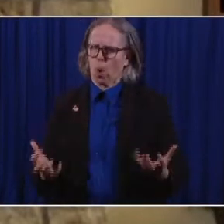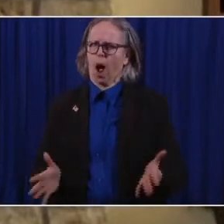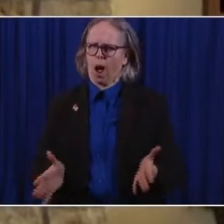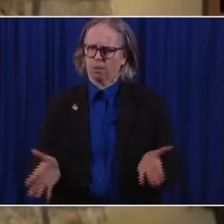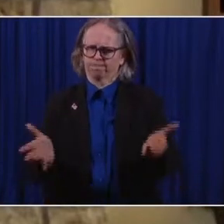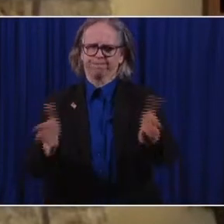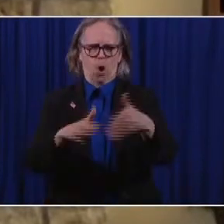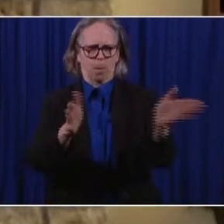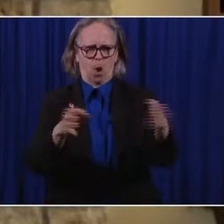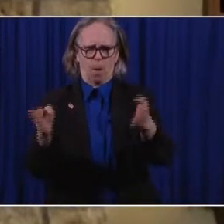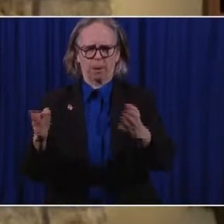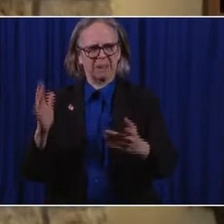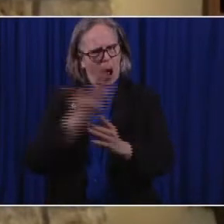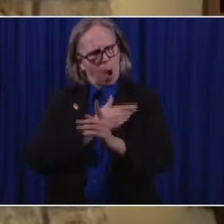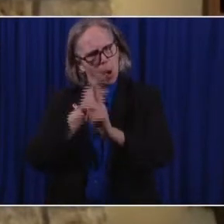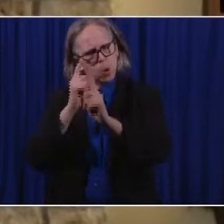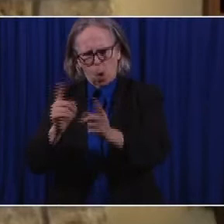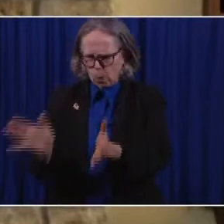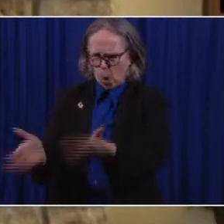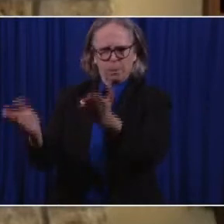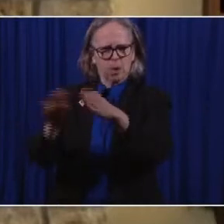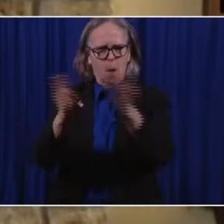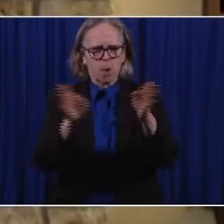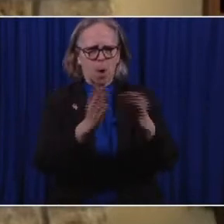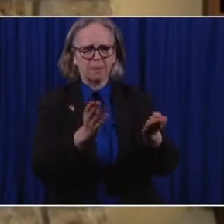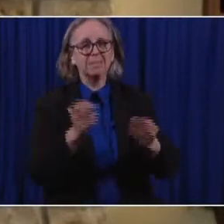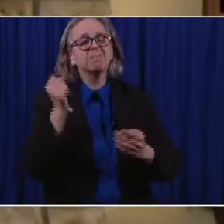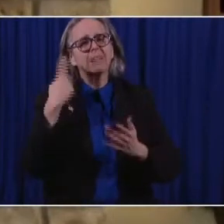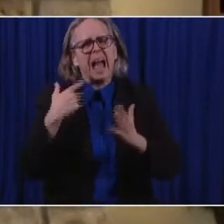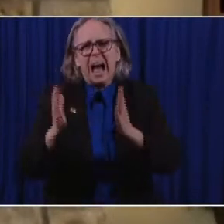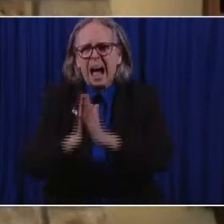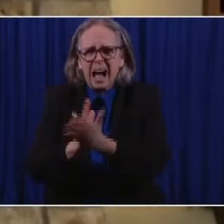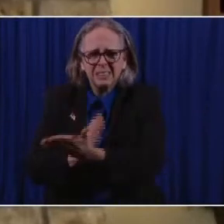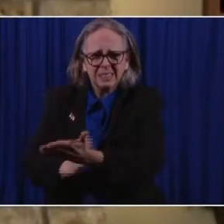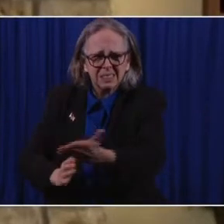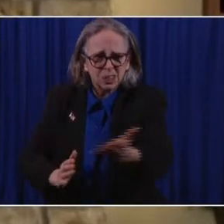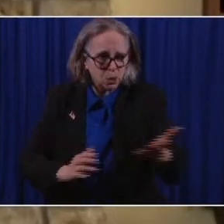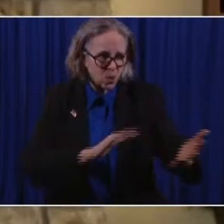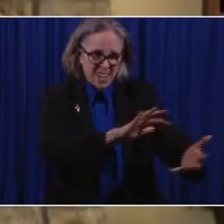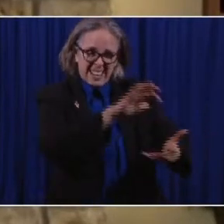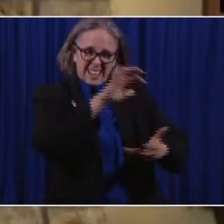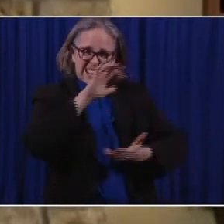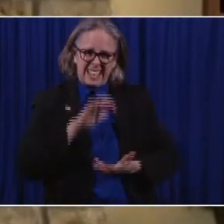them bare minimum, got to do it in 7 days.